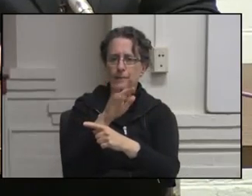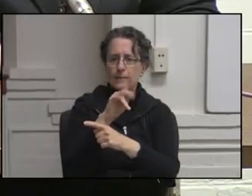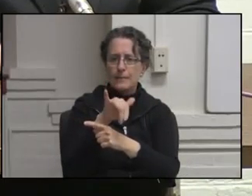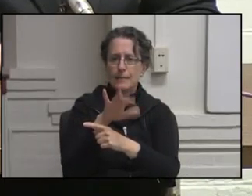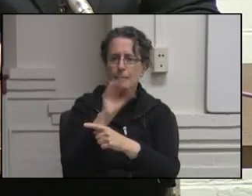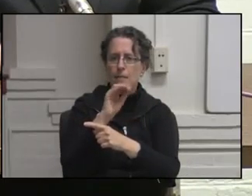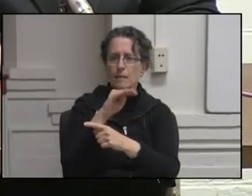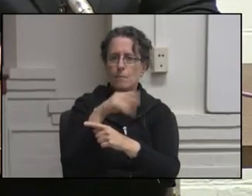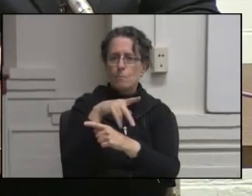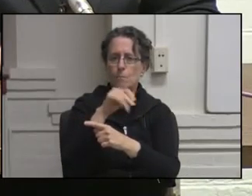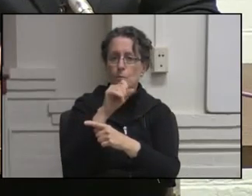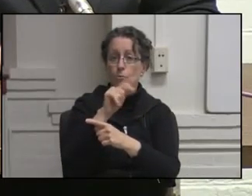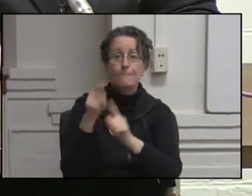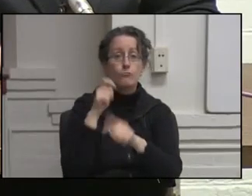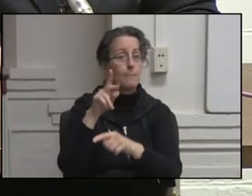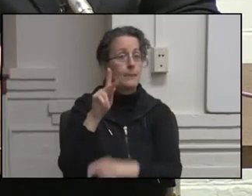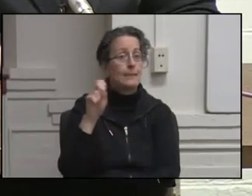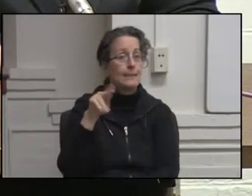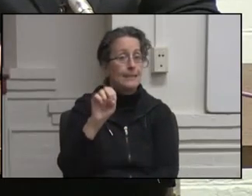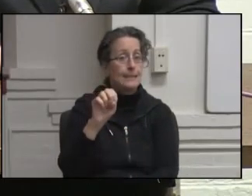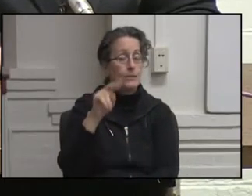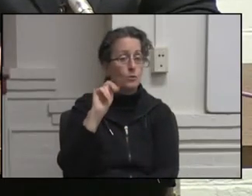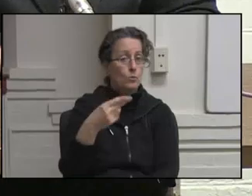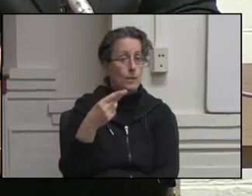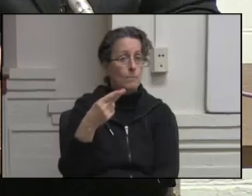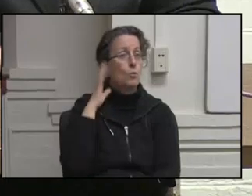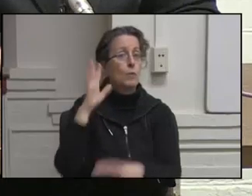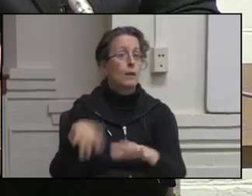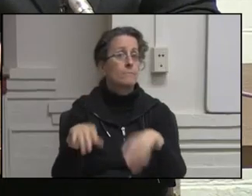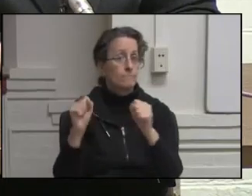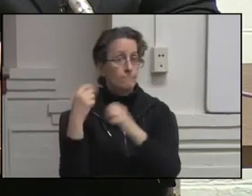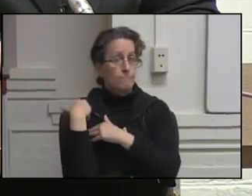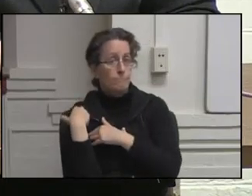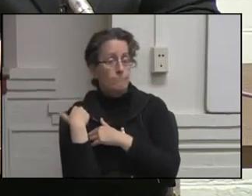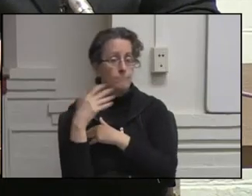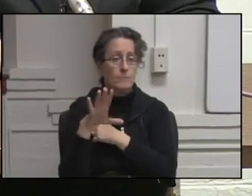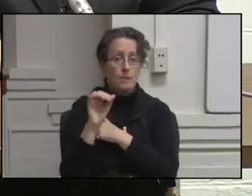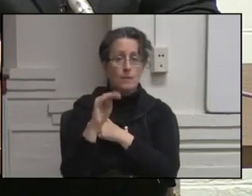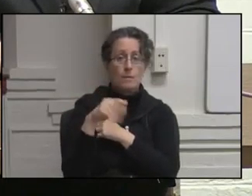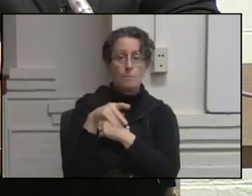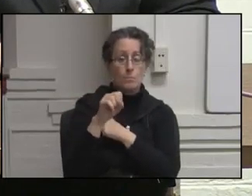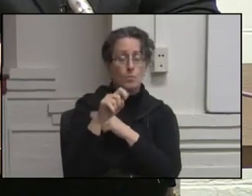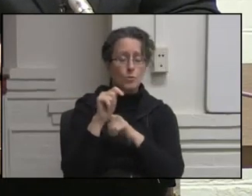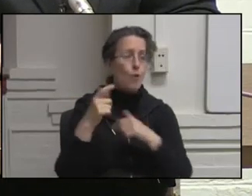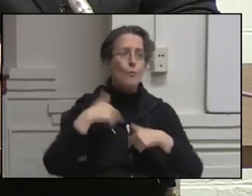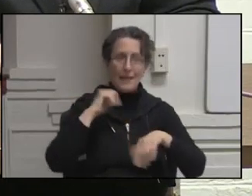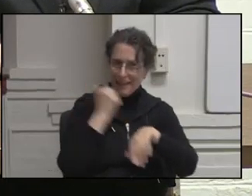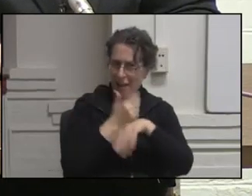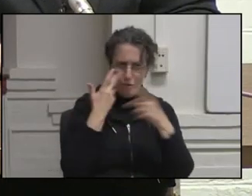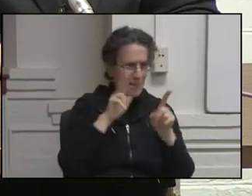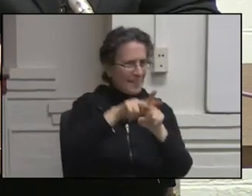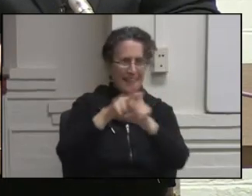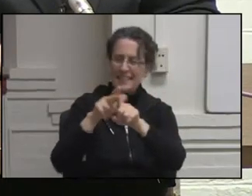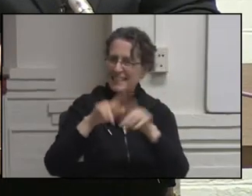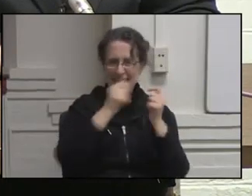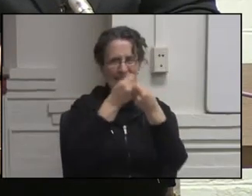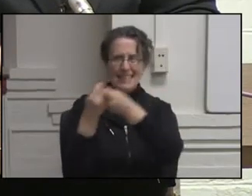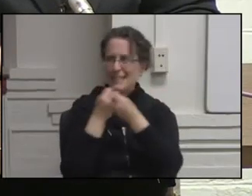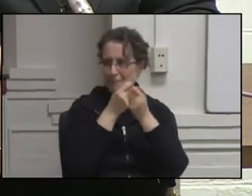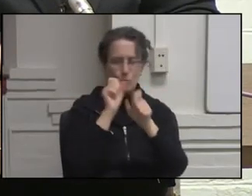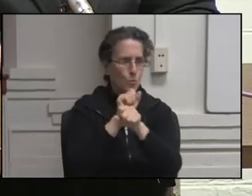all the composting. And we have a whole team of volunteers that work and some paid people as well. So it's a big